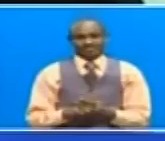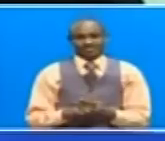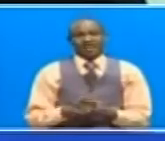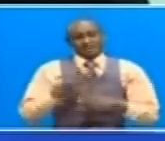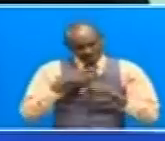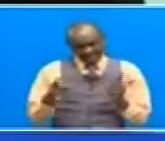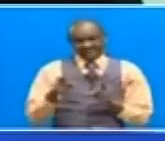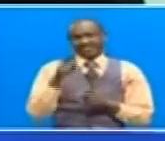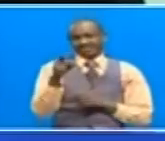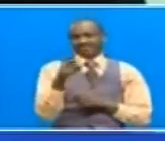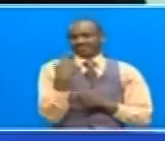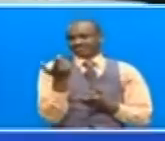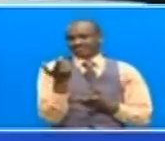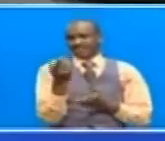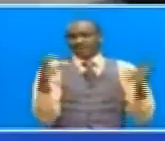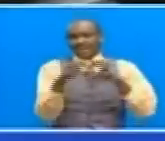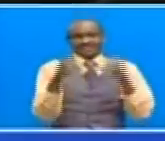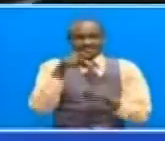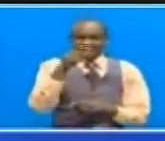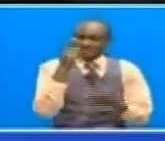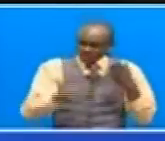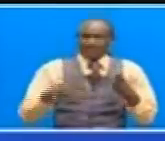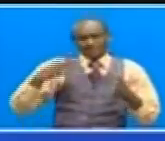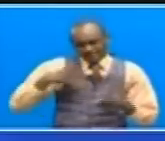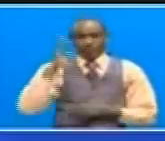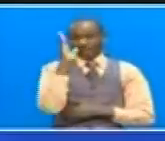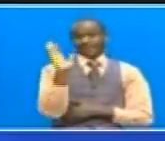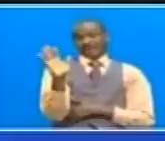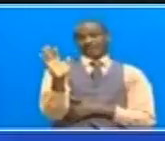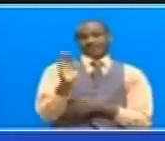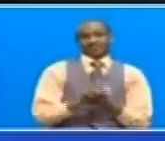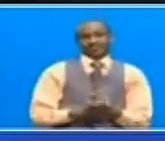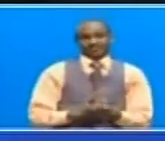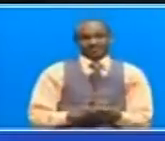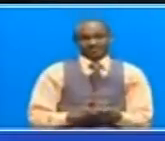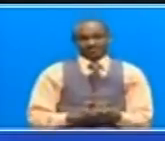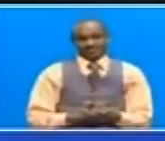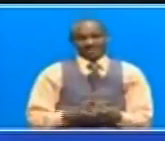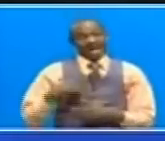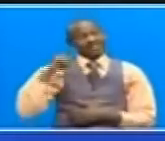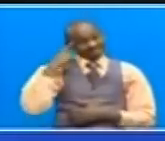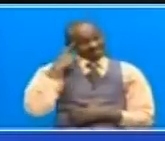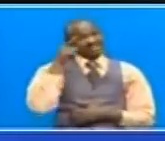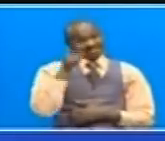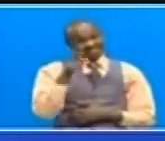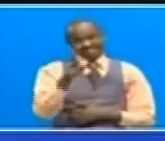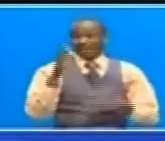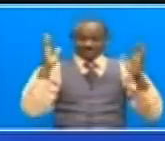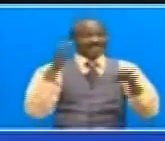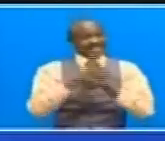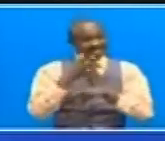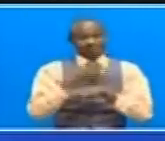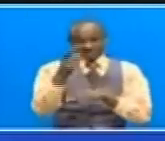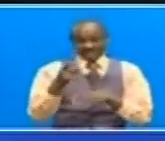But the ruling party says this is all about the people's will. I think that it will be a big lie to say that there